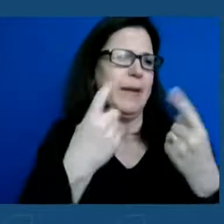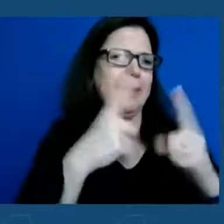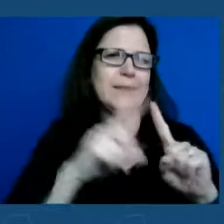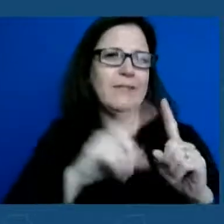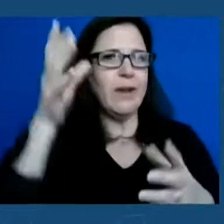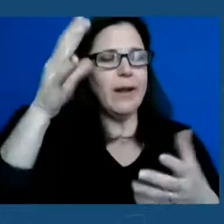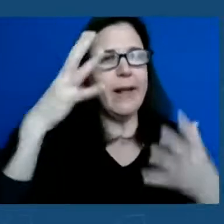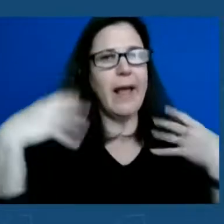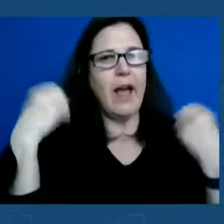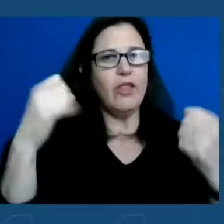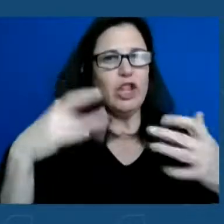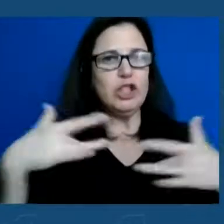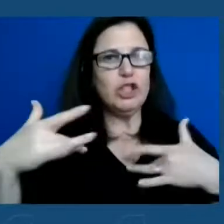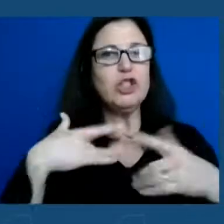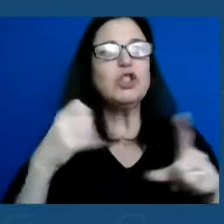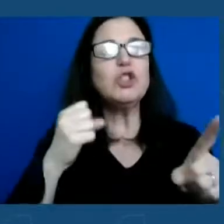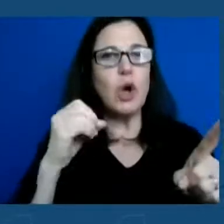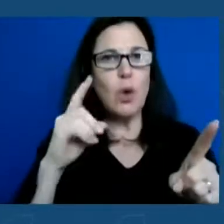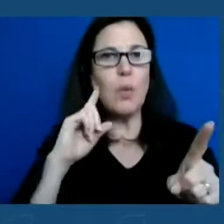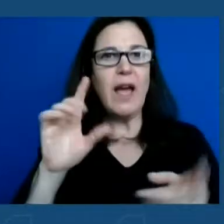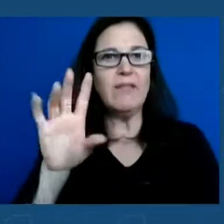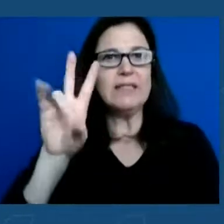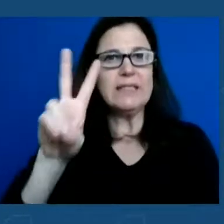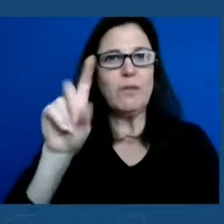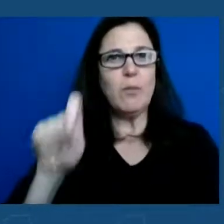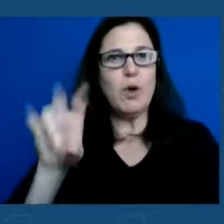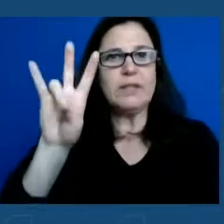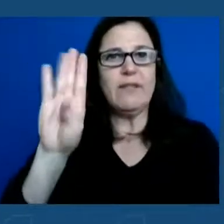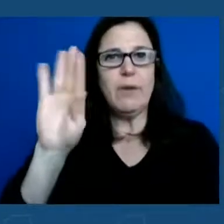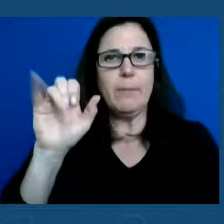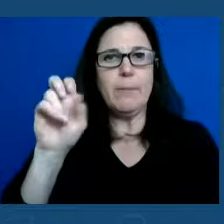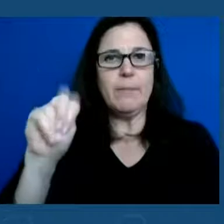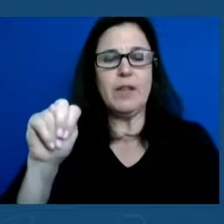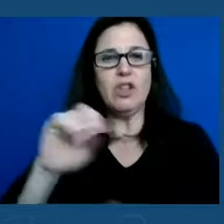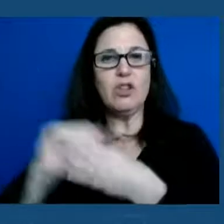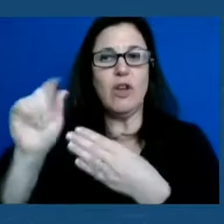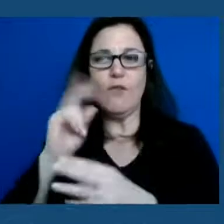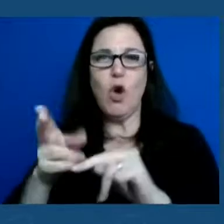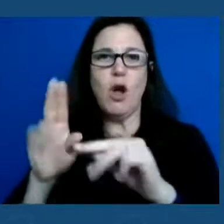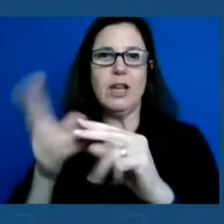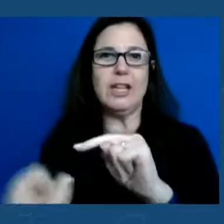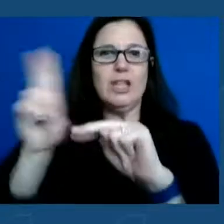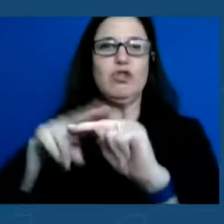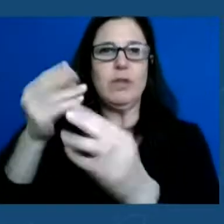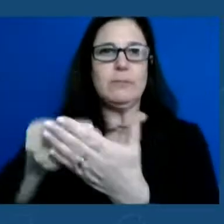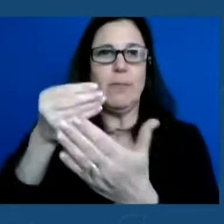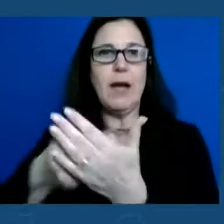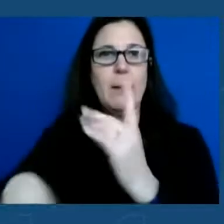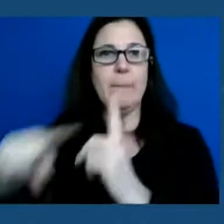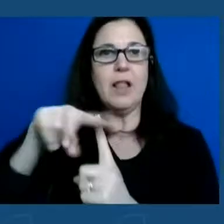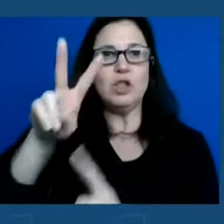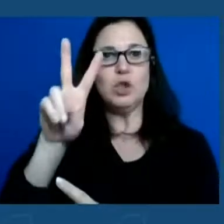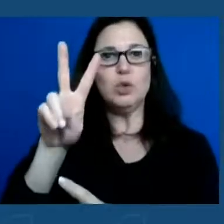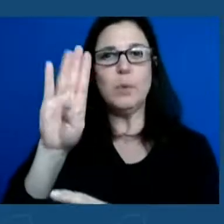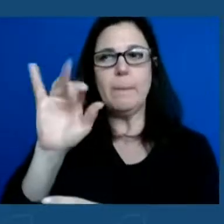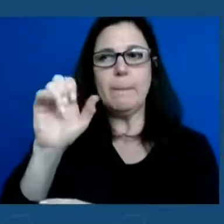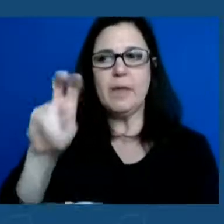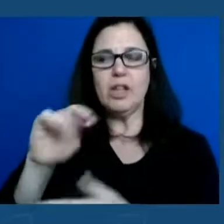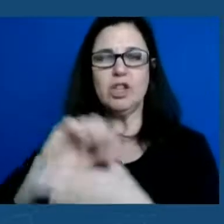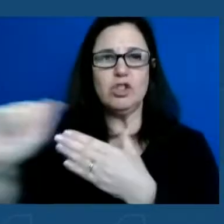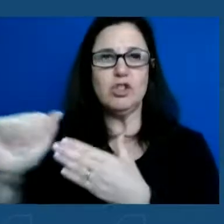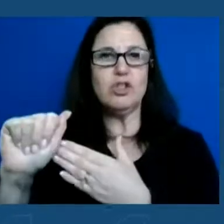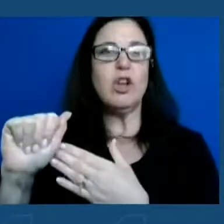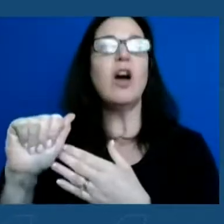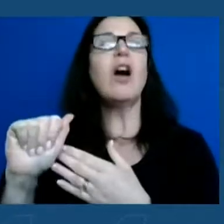we are investing $7.7 billion with a wage increase for them, as well as a $2 billion cost of living adjustment, which is